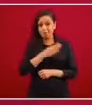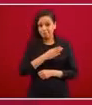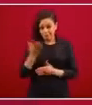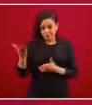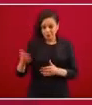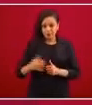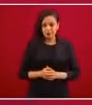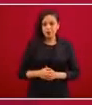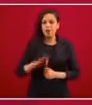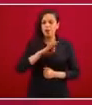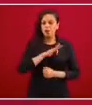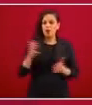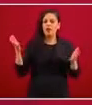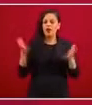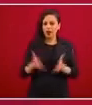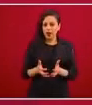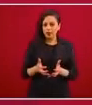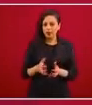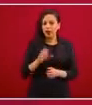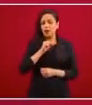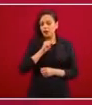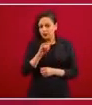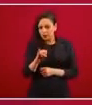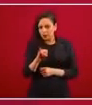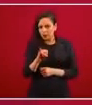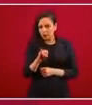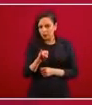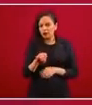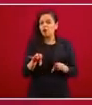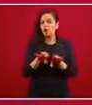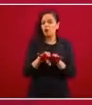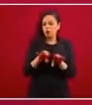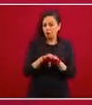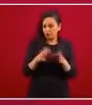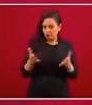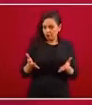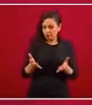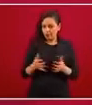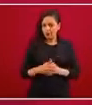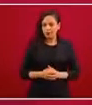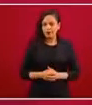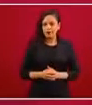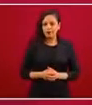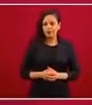idea, we can accomplish this if and only if